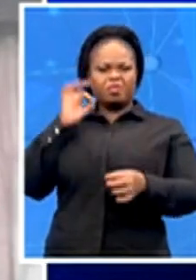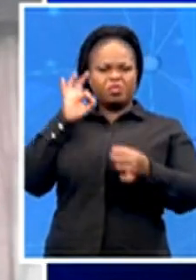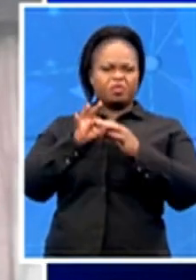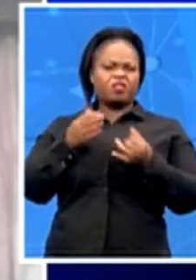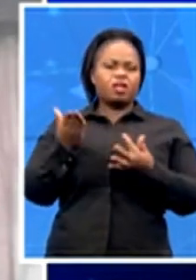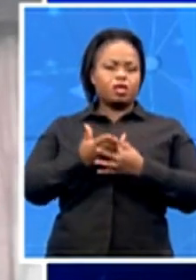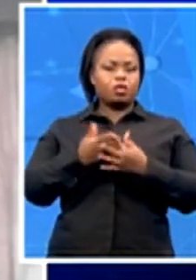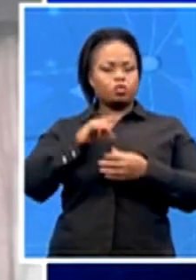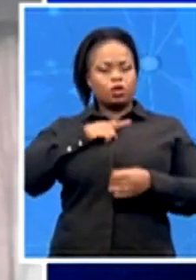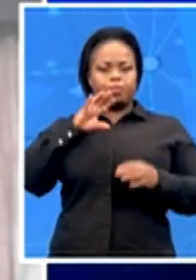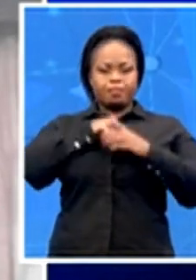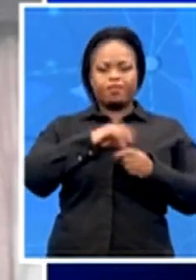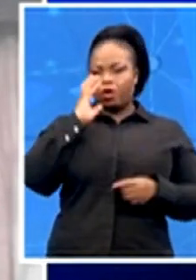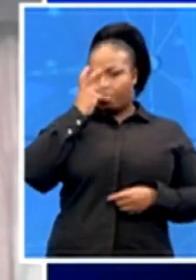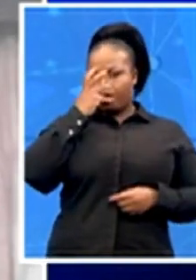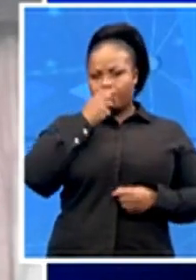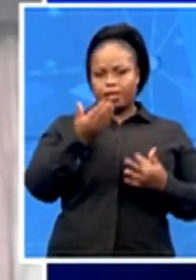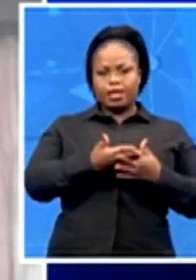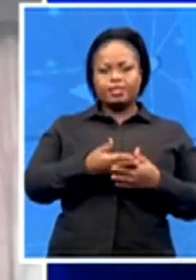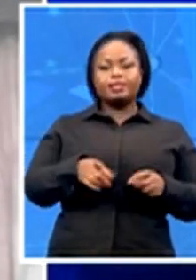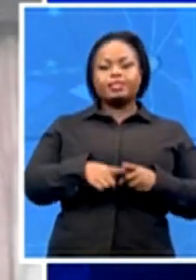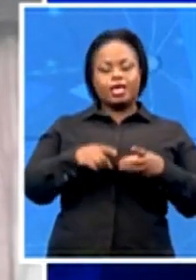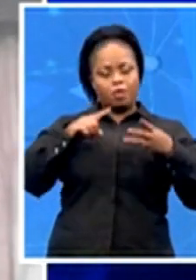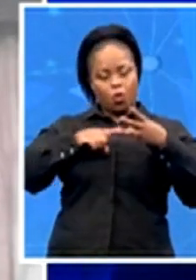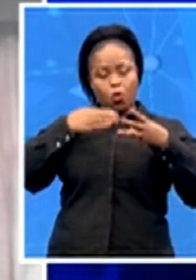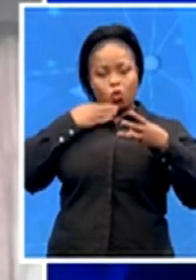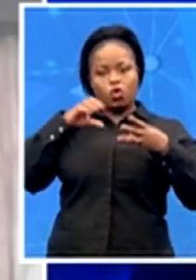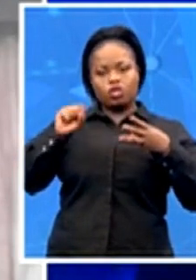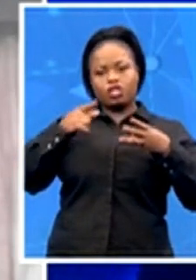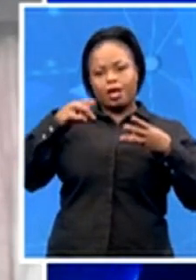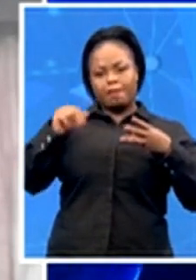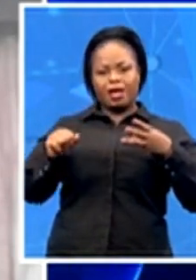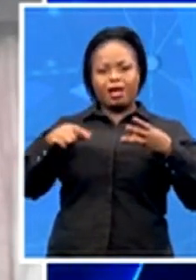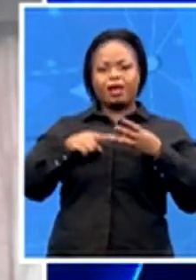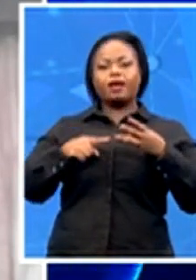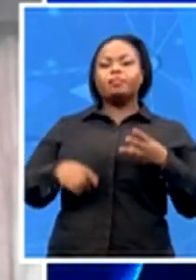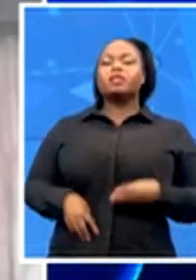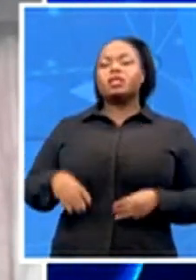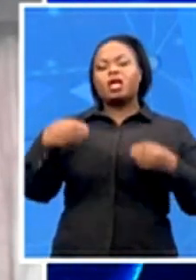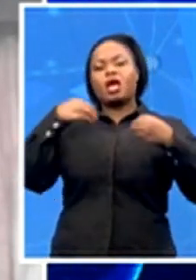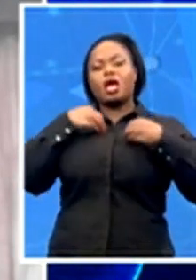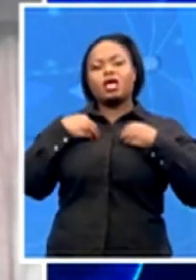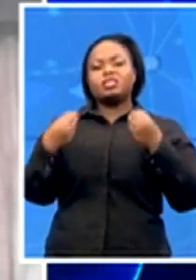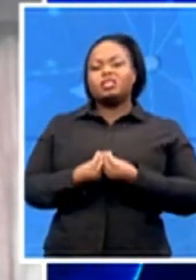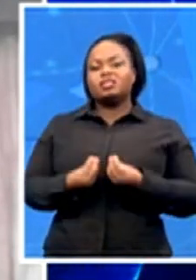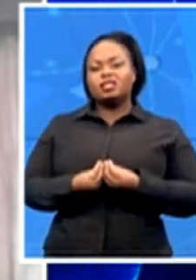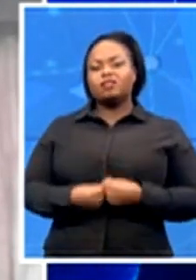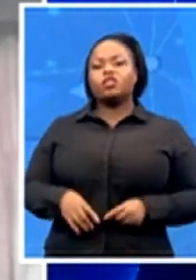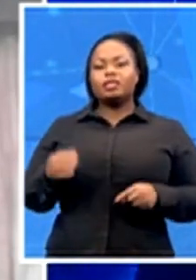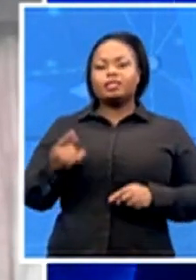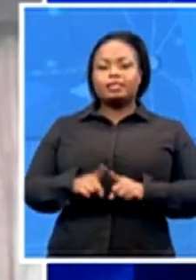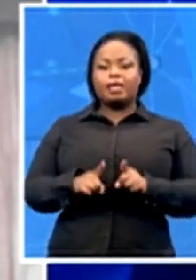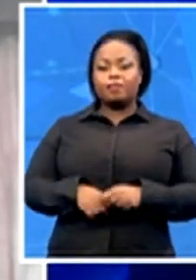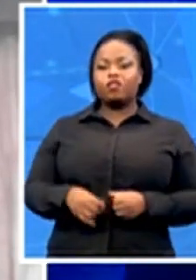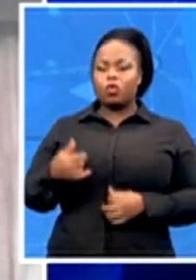well as Iqbal Sharma. More particularly, assets in conjunction or in connection to Islandsight, the company that we brought